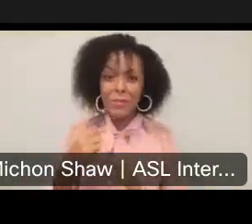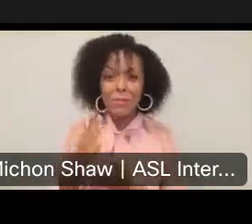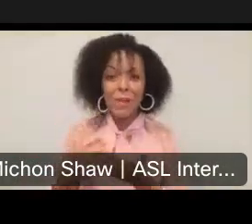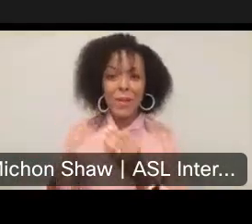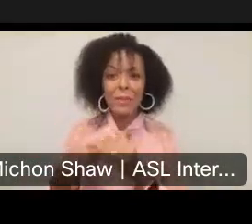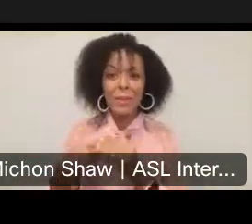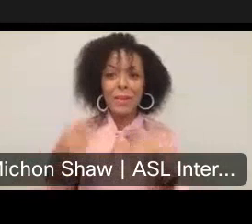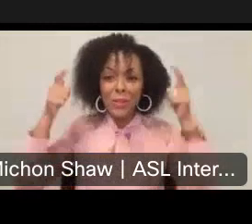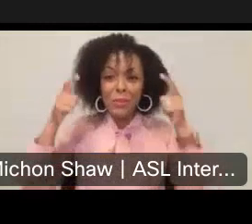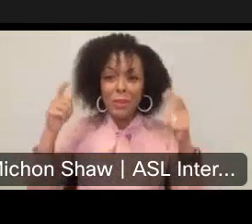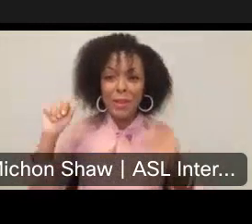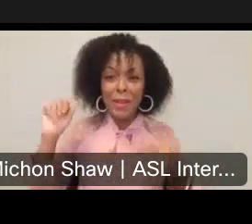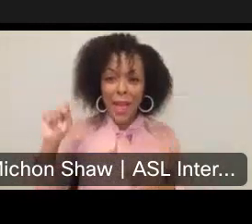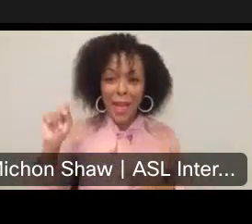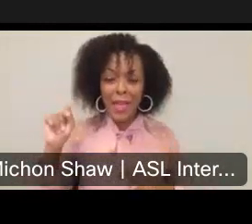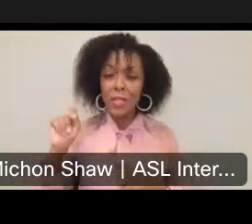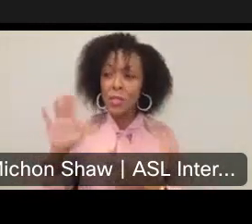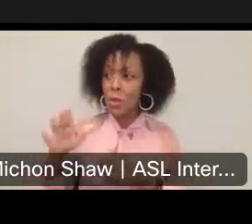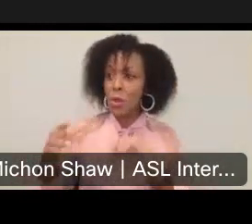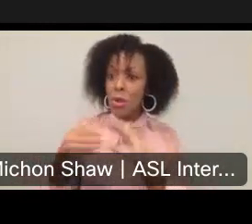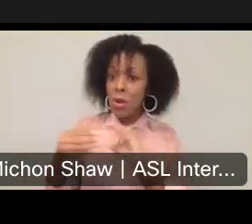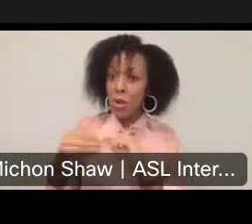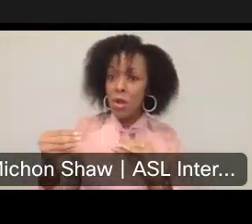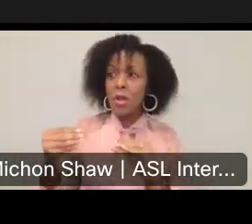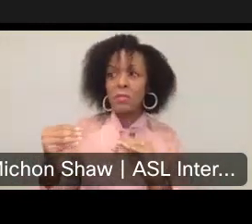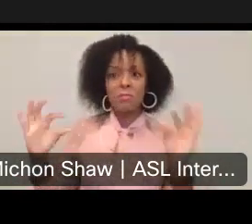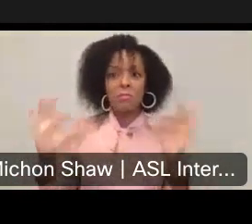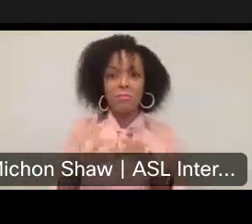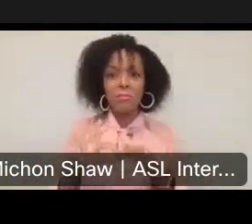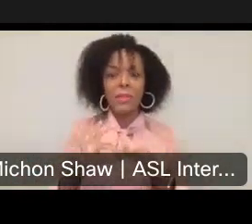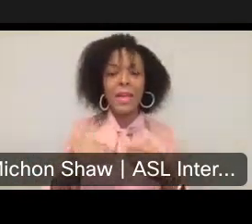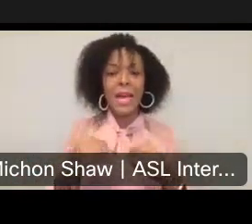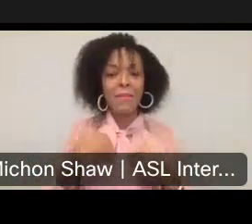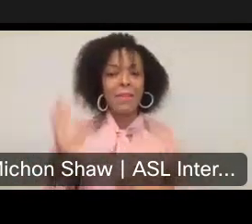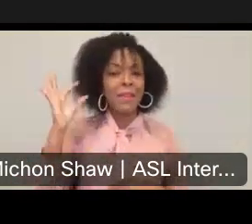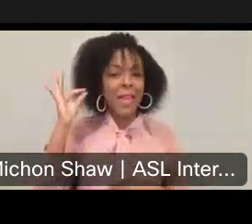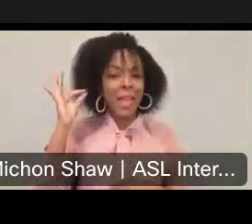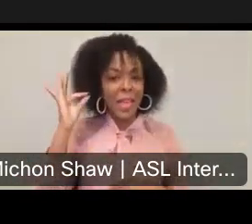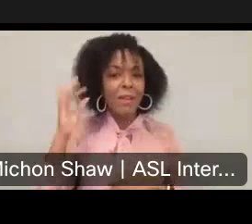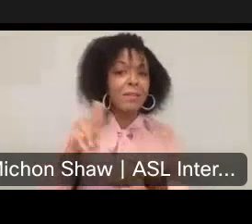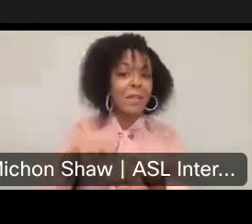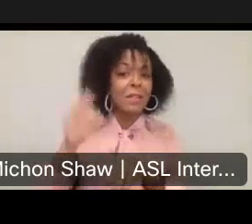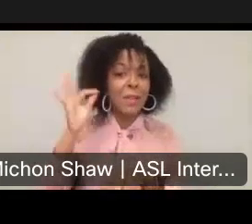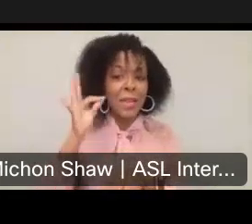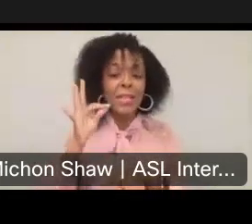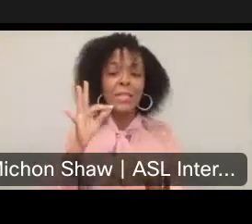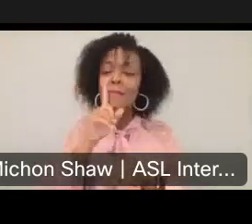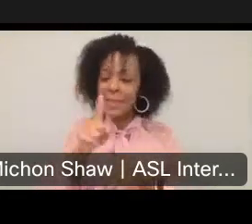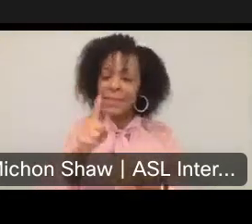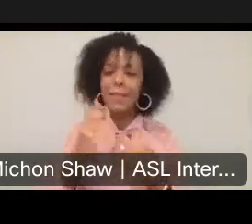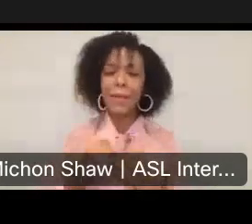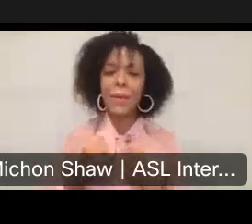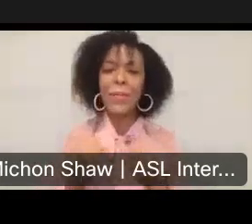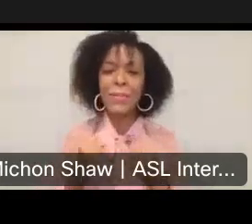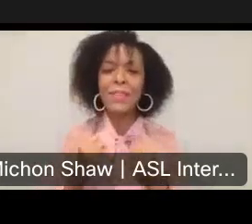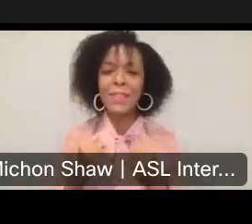Act, because what you were saying ties into having healthy hair, naturally healthy hair. So thank you for sharing that.